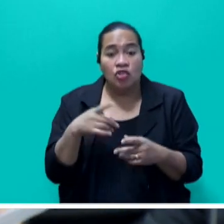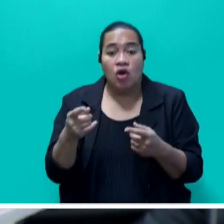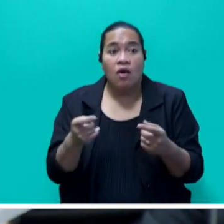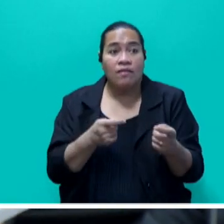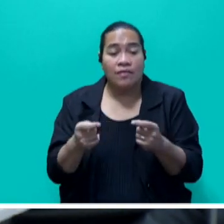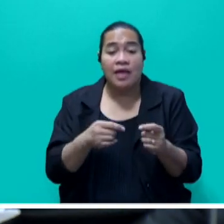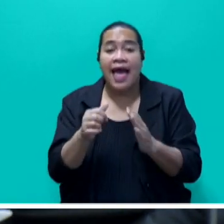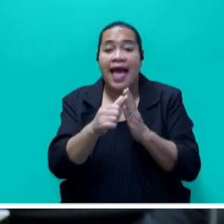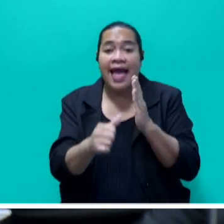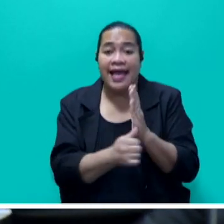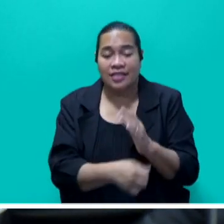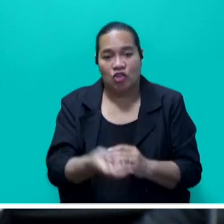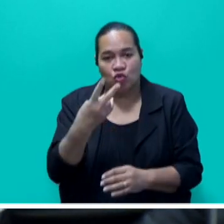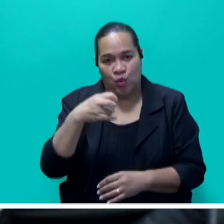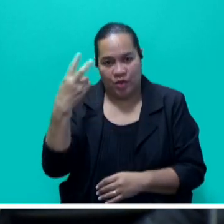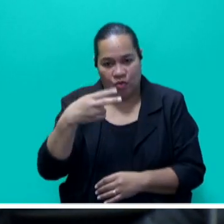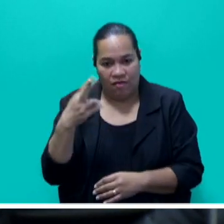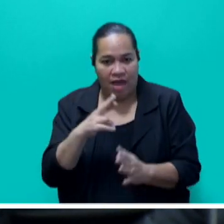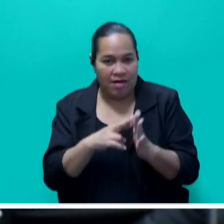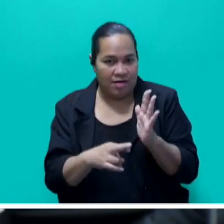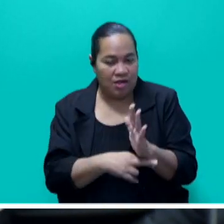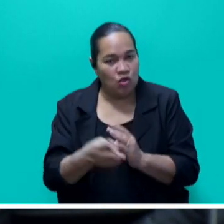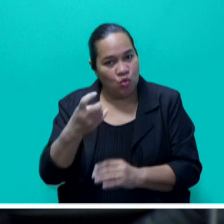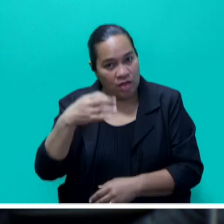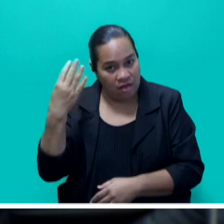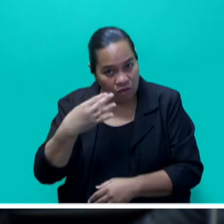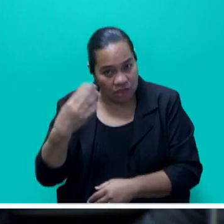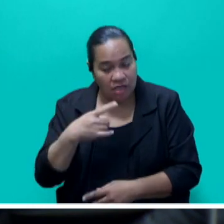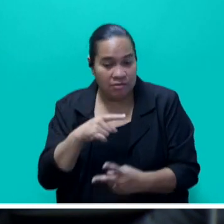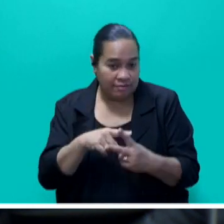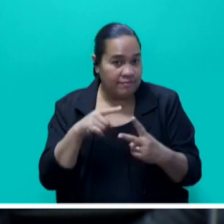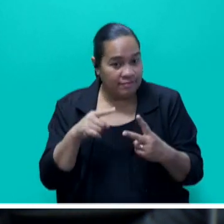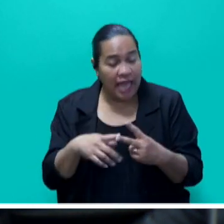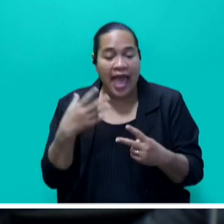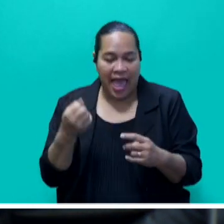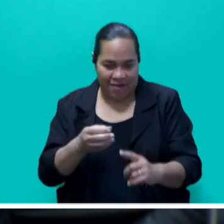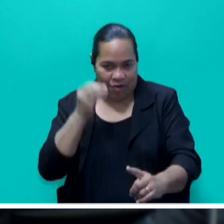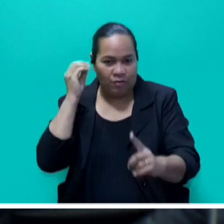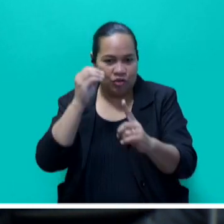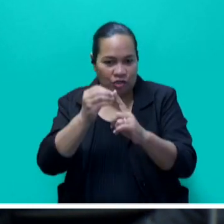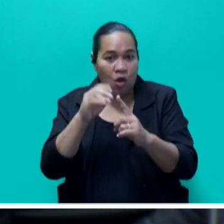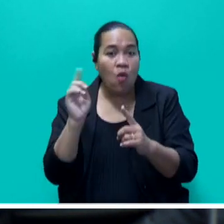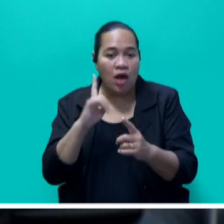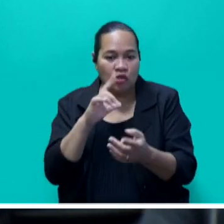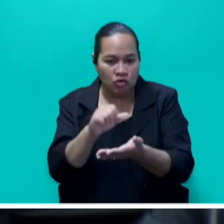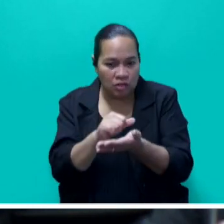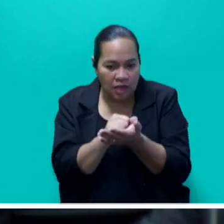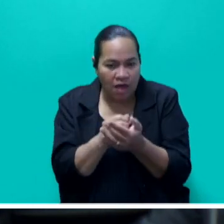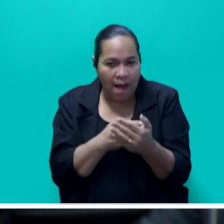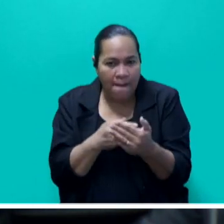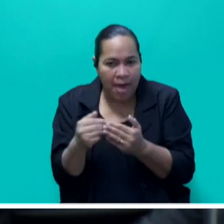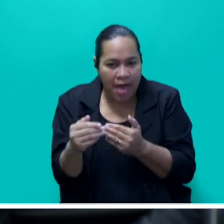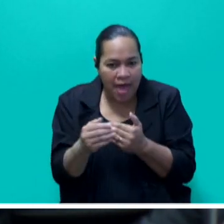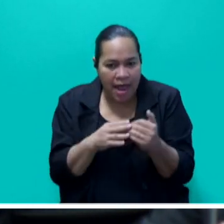Act of 2012 and its regulations of 2014 has the objective to conserve, manage,